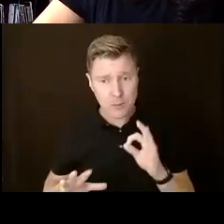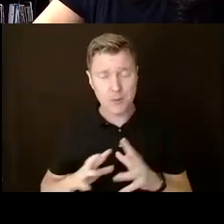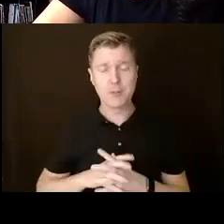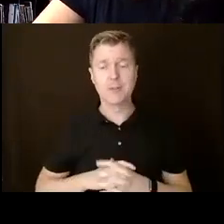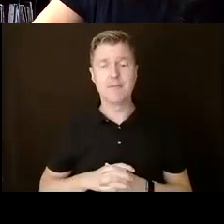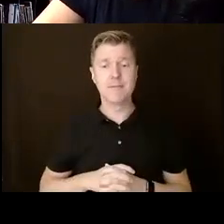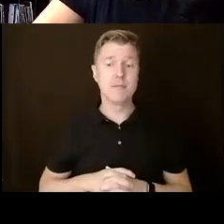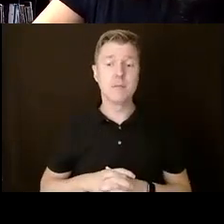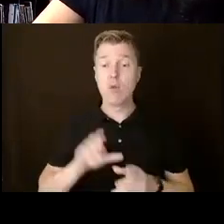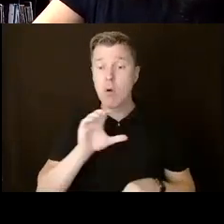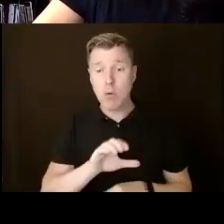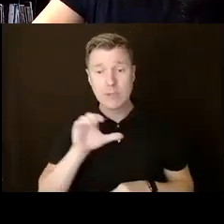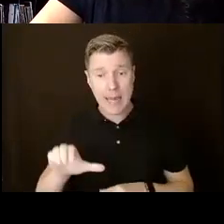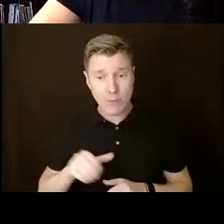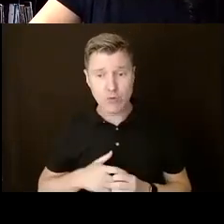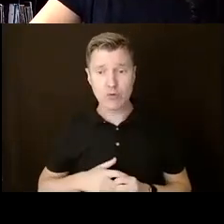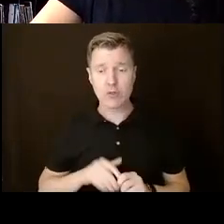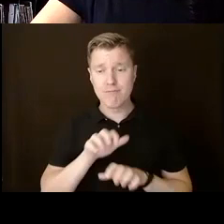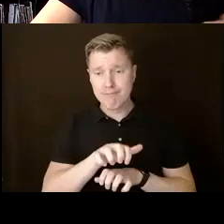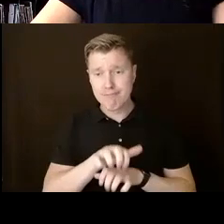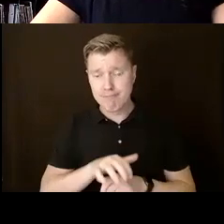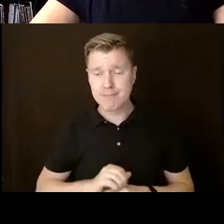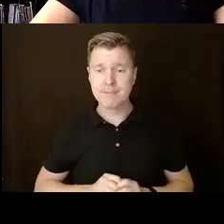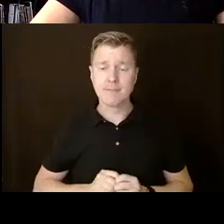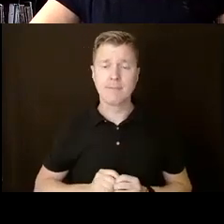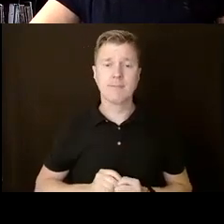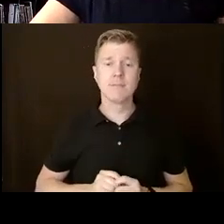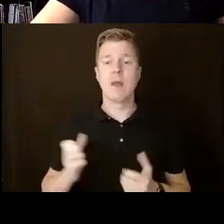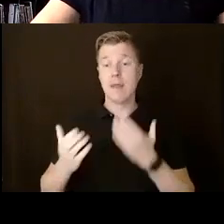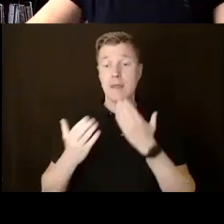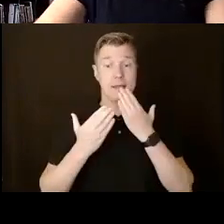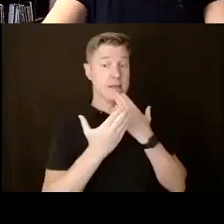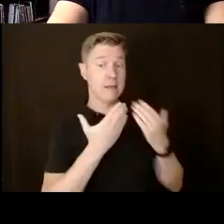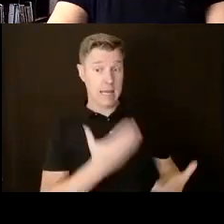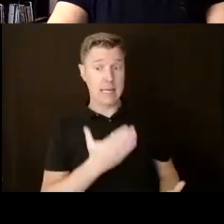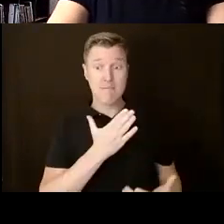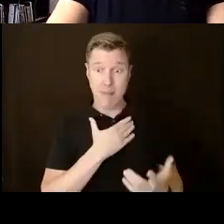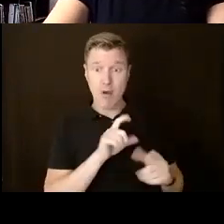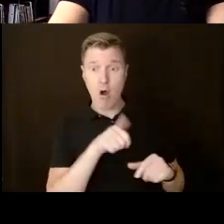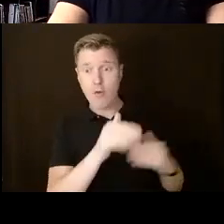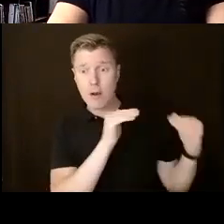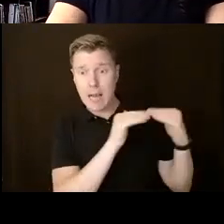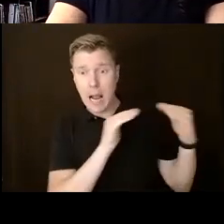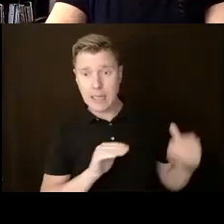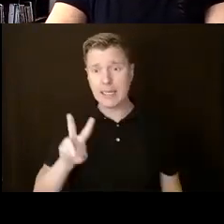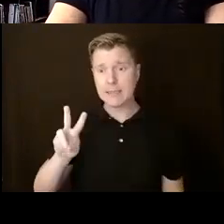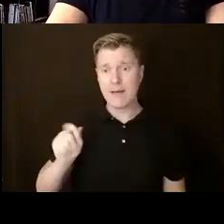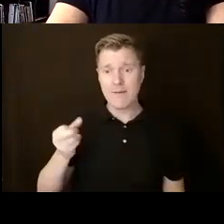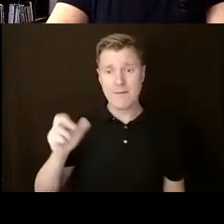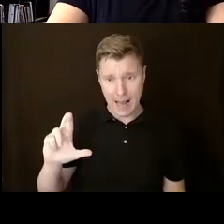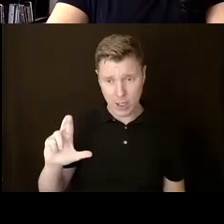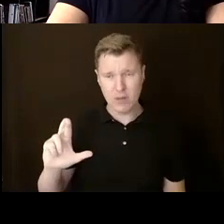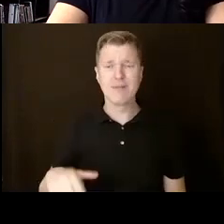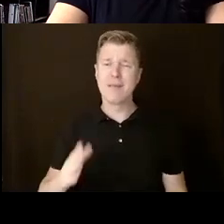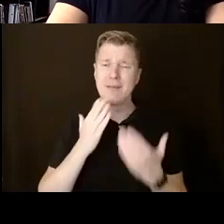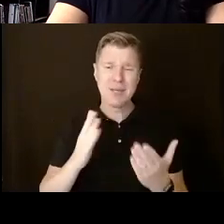to our closed captioners. I want to thank my colleagues at Valor, Imelda and Sarah. Thank you